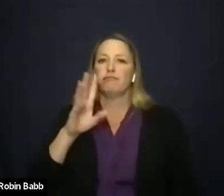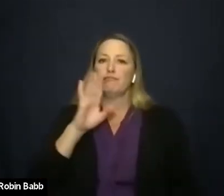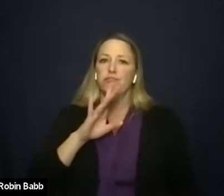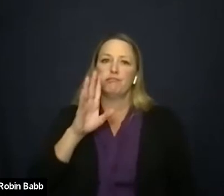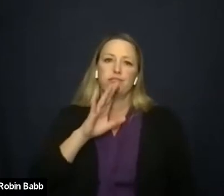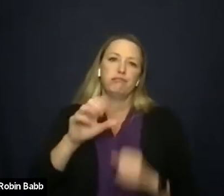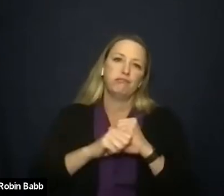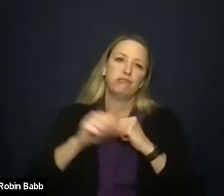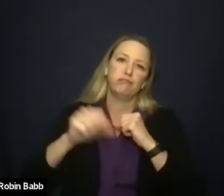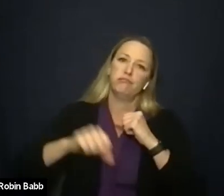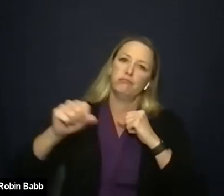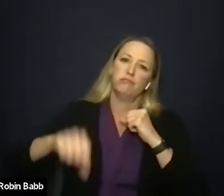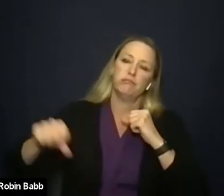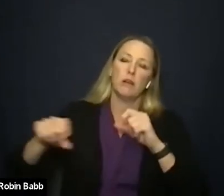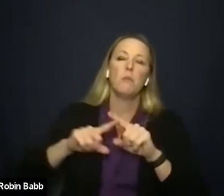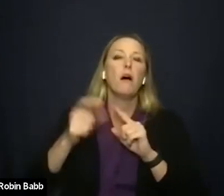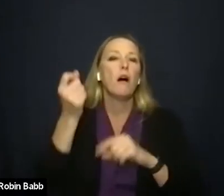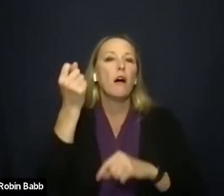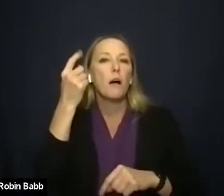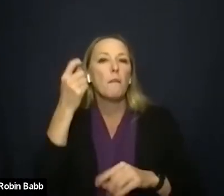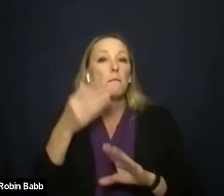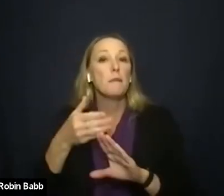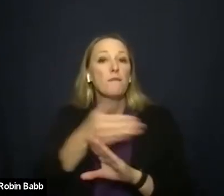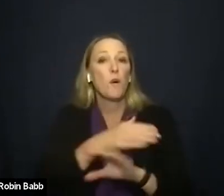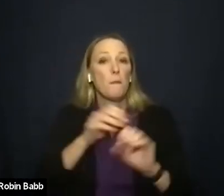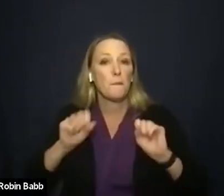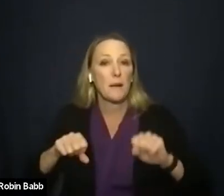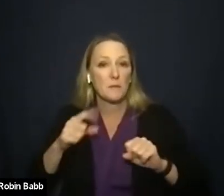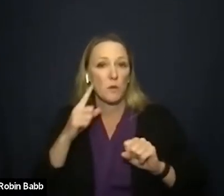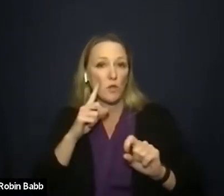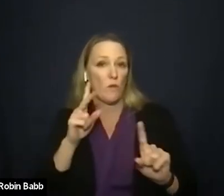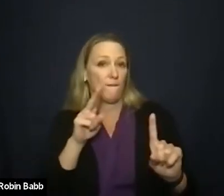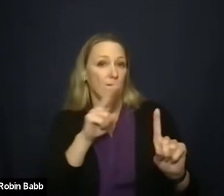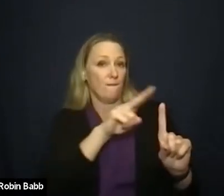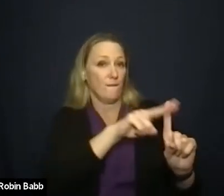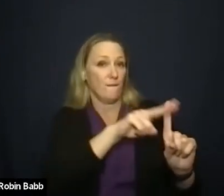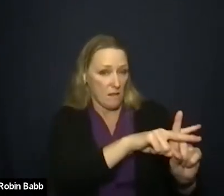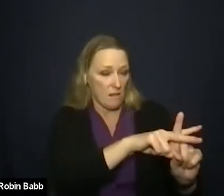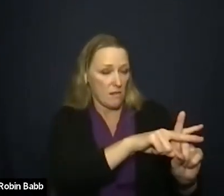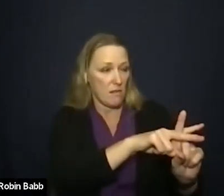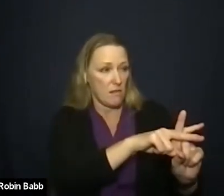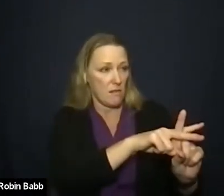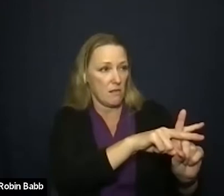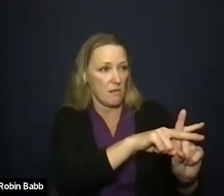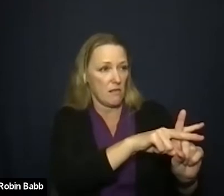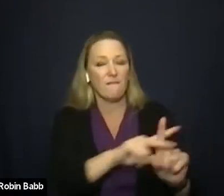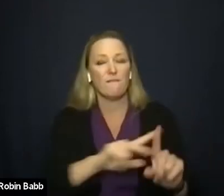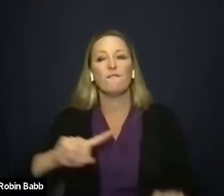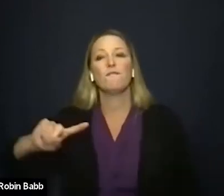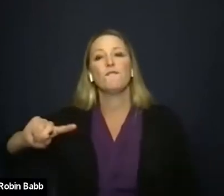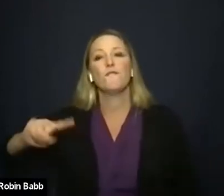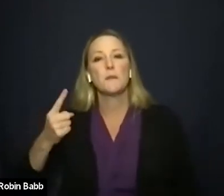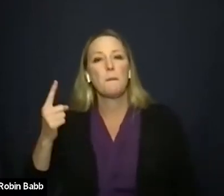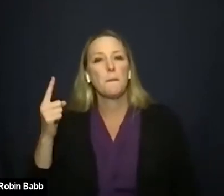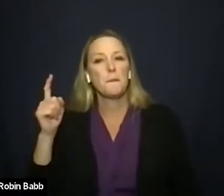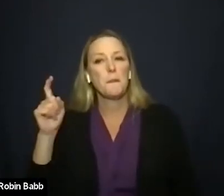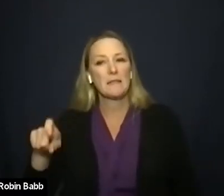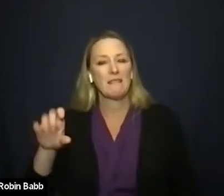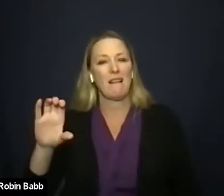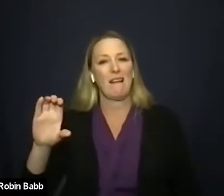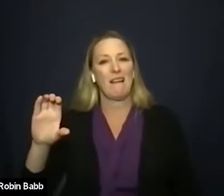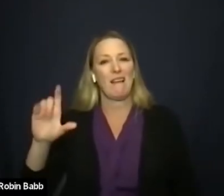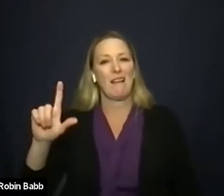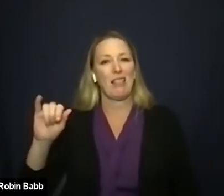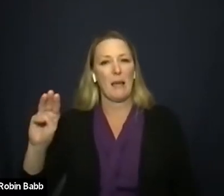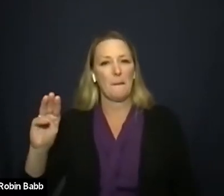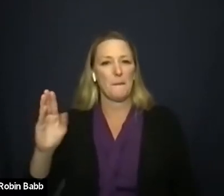lawsuit can be filed in those circumstances there's a requirement that a claim be asserted if there is a claim